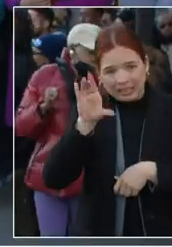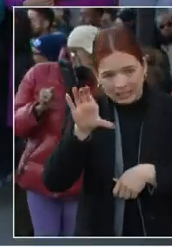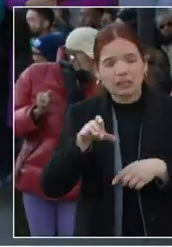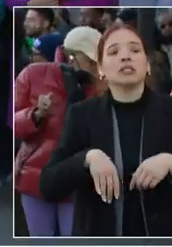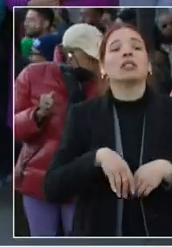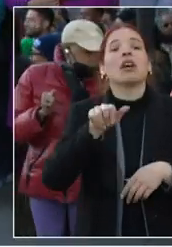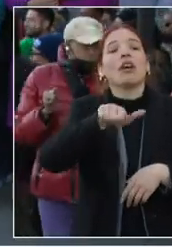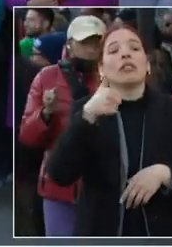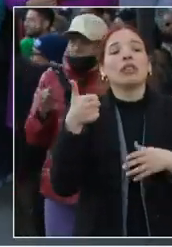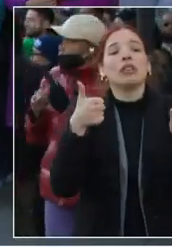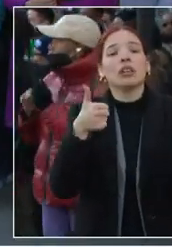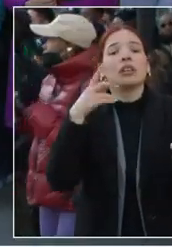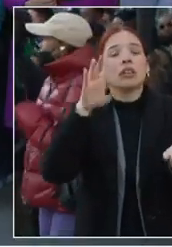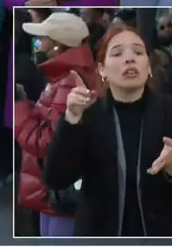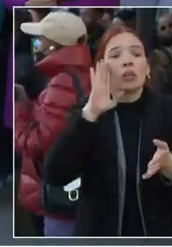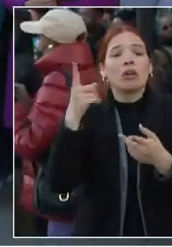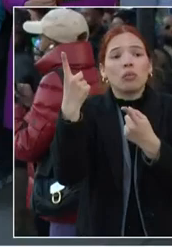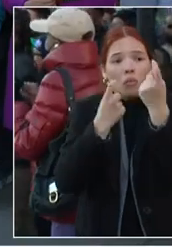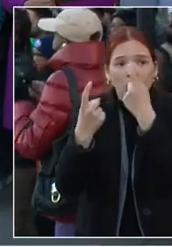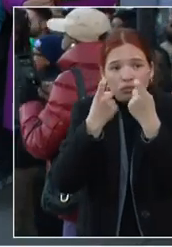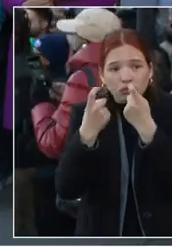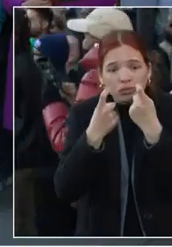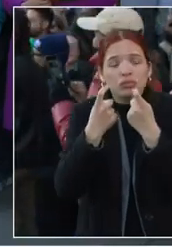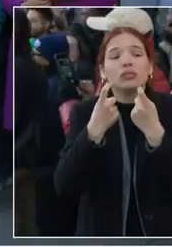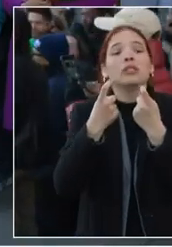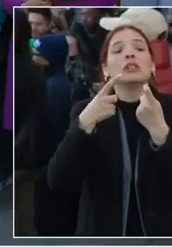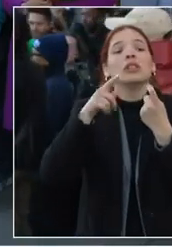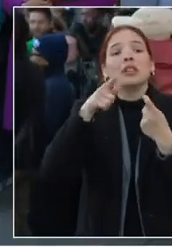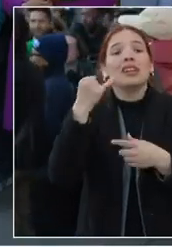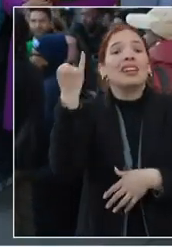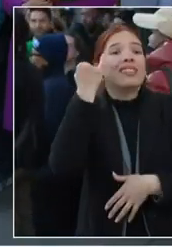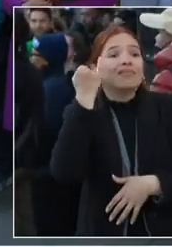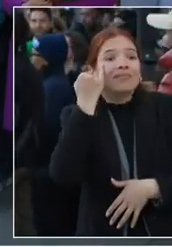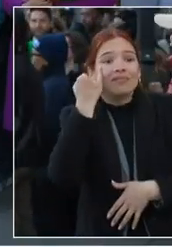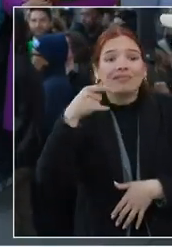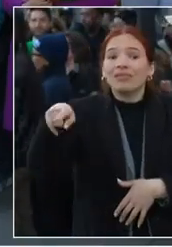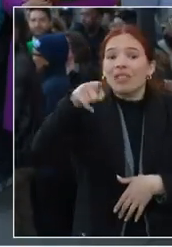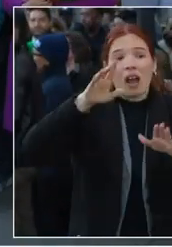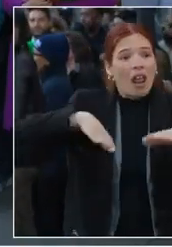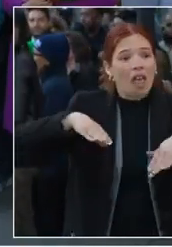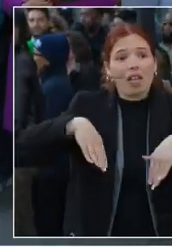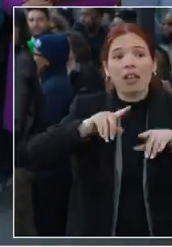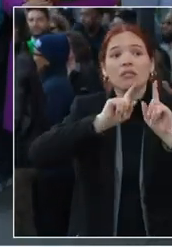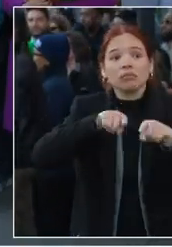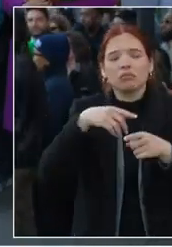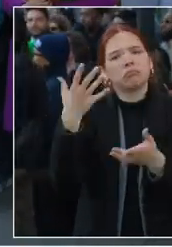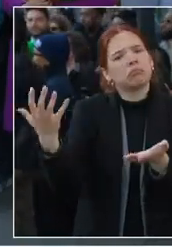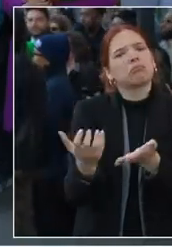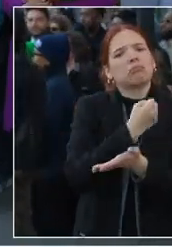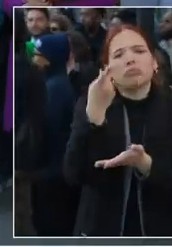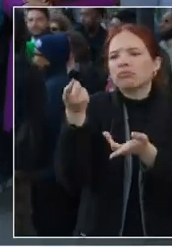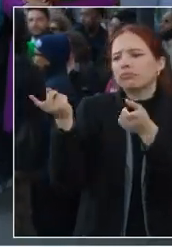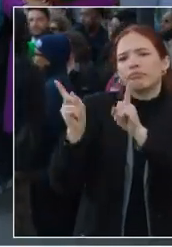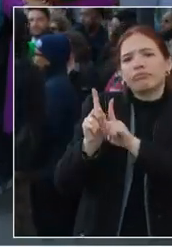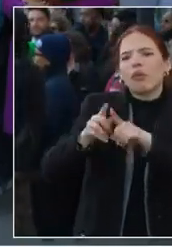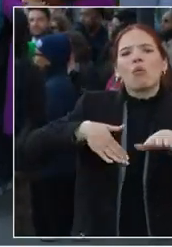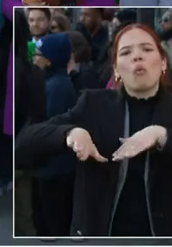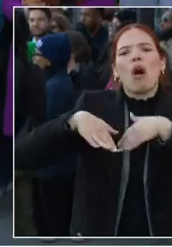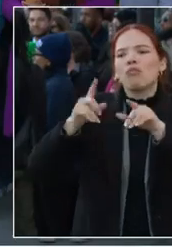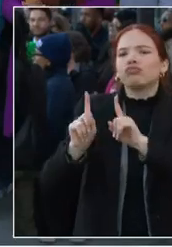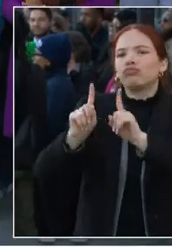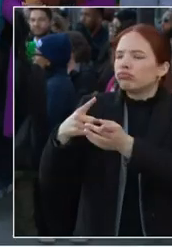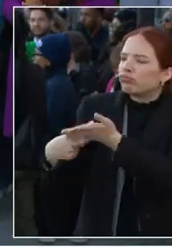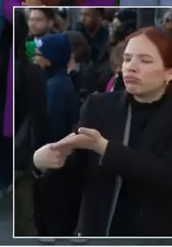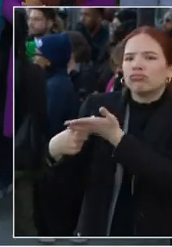can also chat along the walk. So with that, I want to begin by saying we were